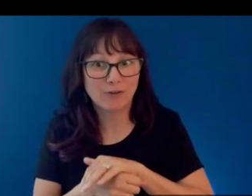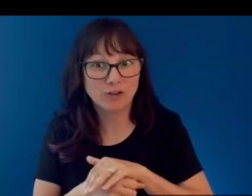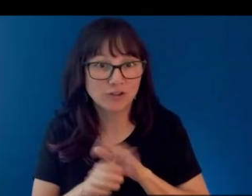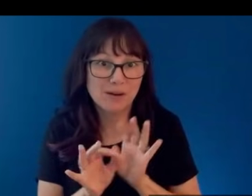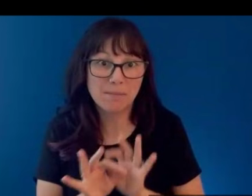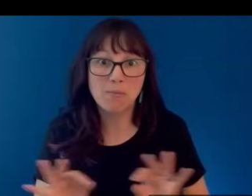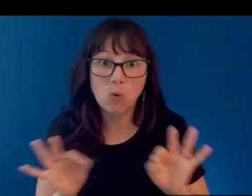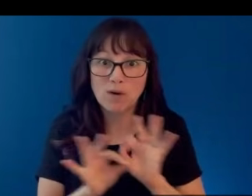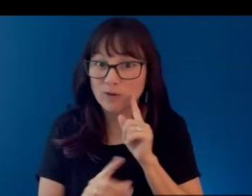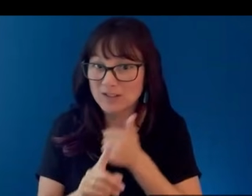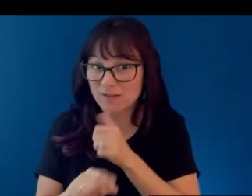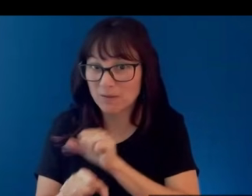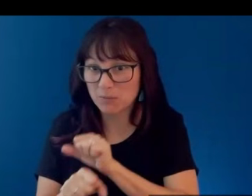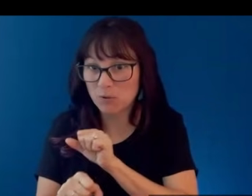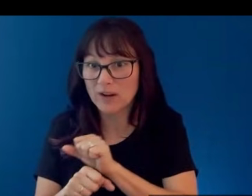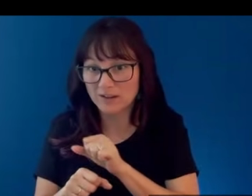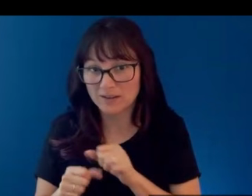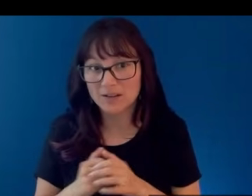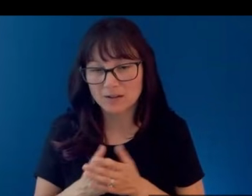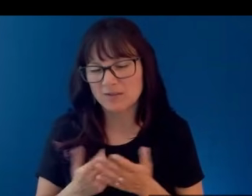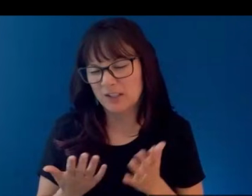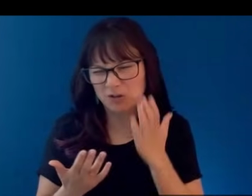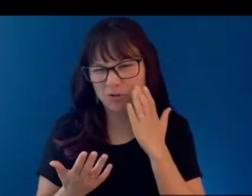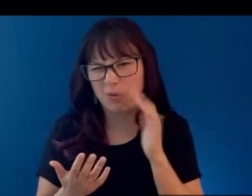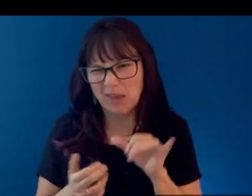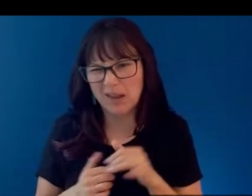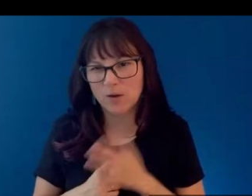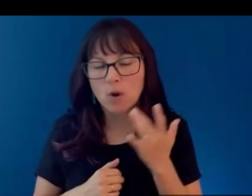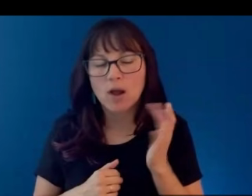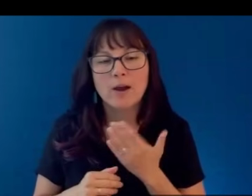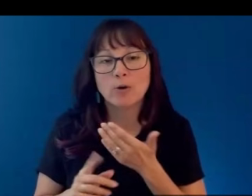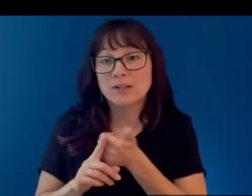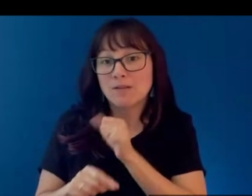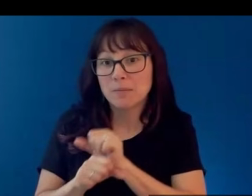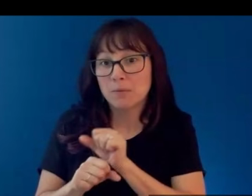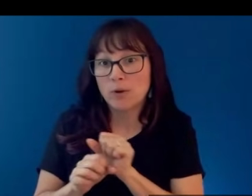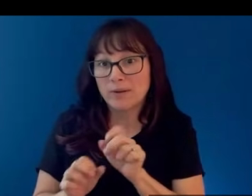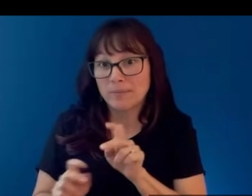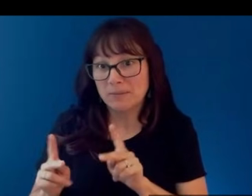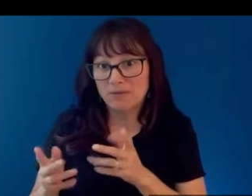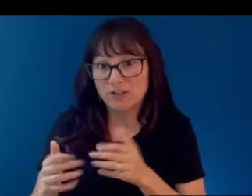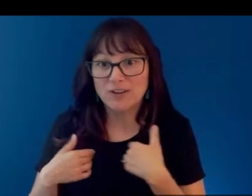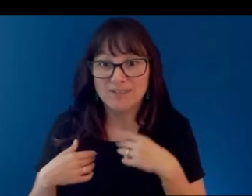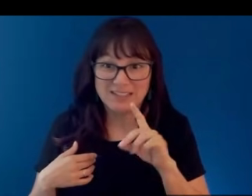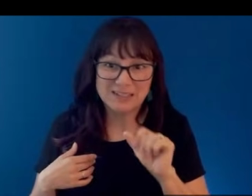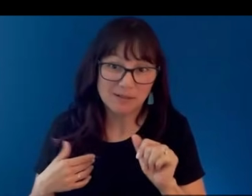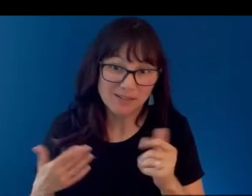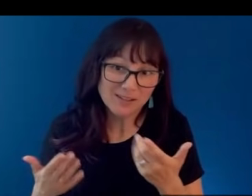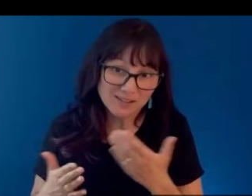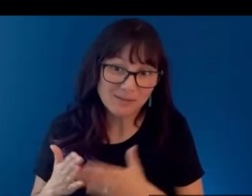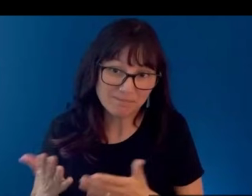important for self-employed workers. Clearly, we know that because our self-employed workers have disability.